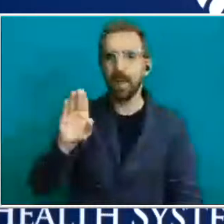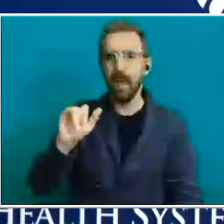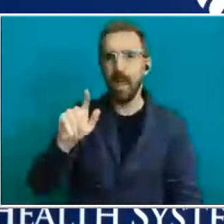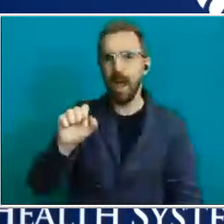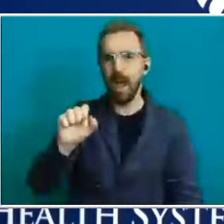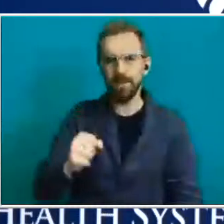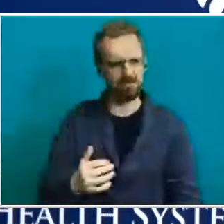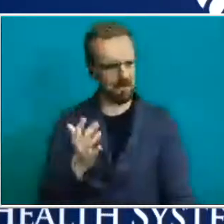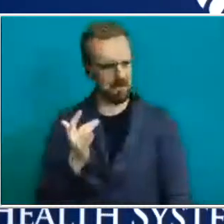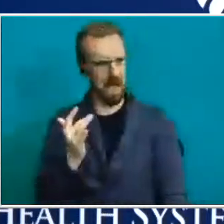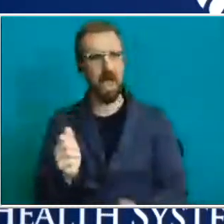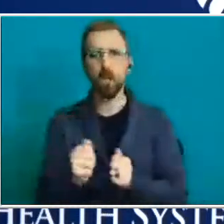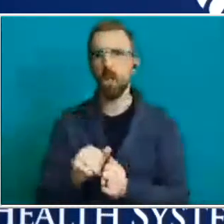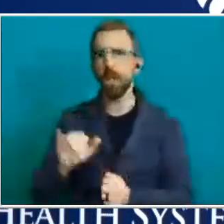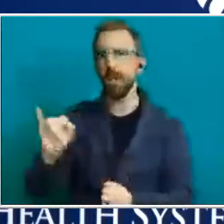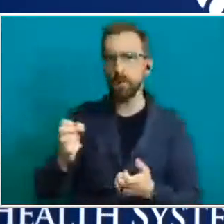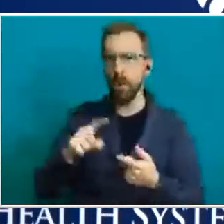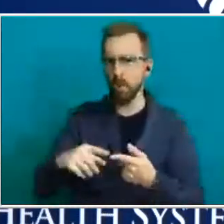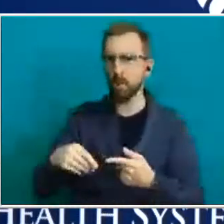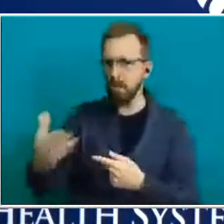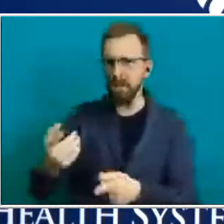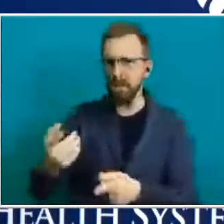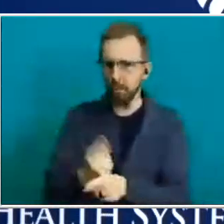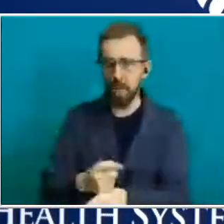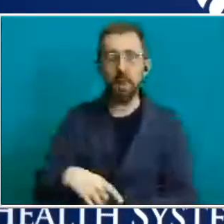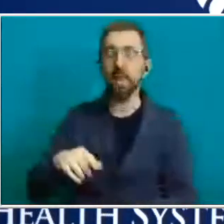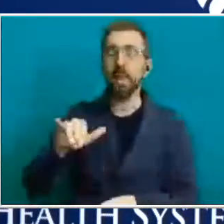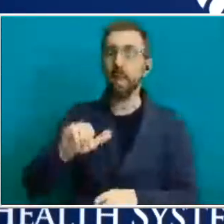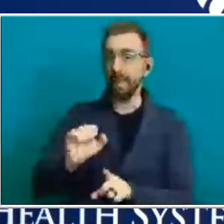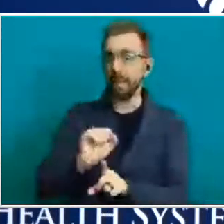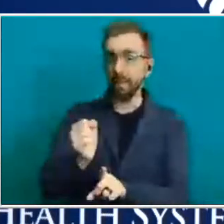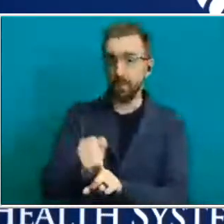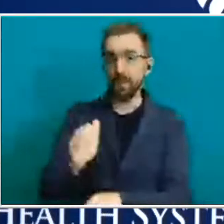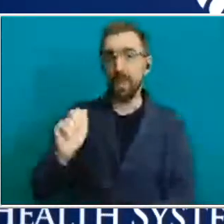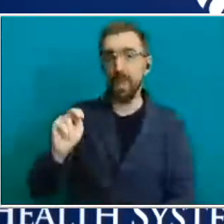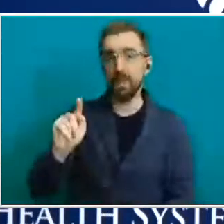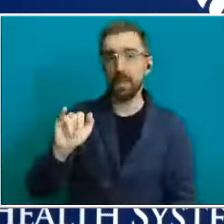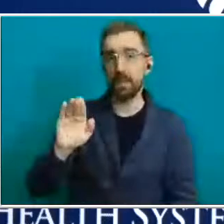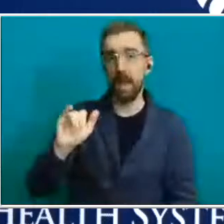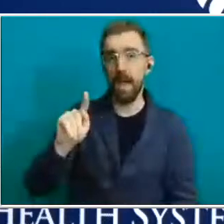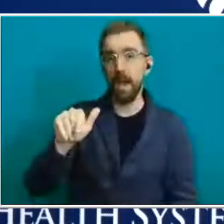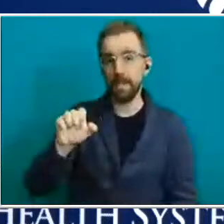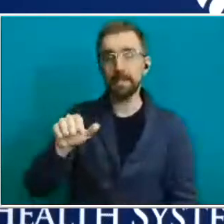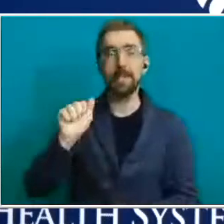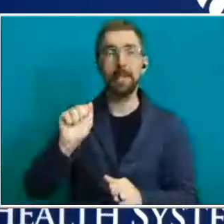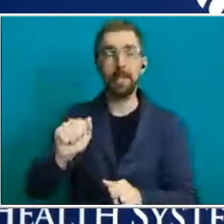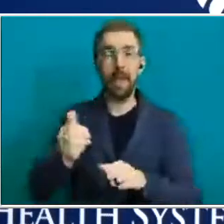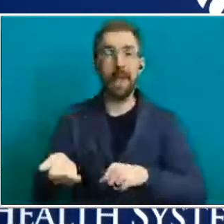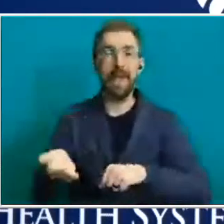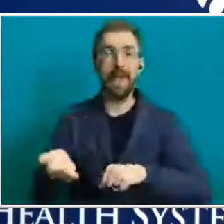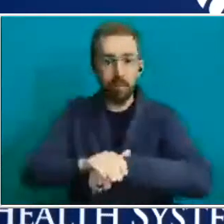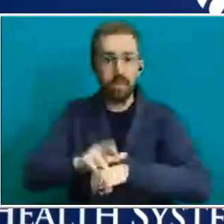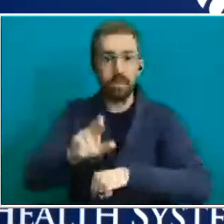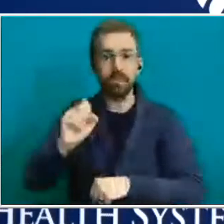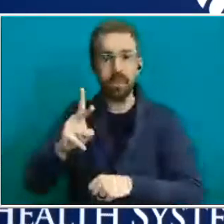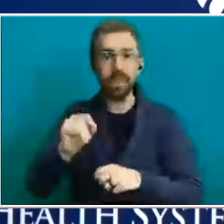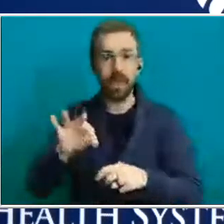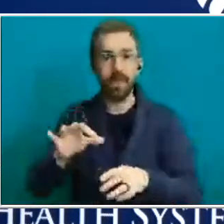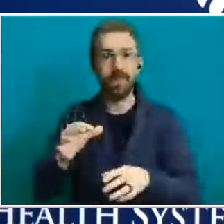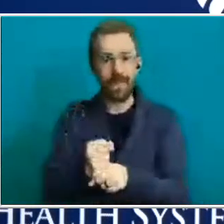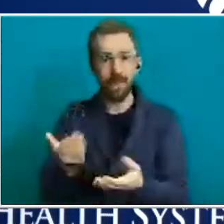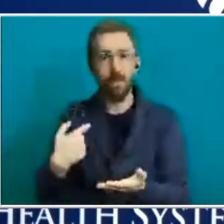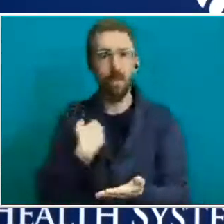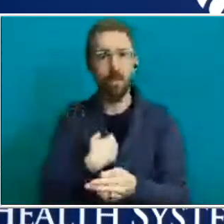want to give antibiotics. But in this case, giving antibiotics can actually precipitate or increase your risk of getting what we call